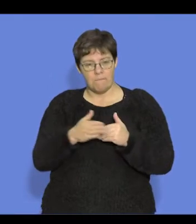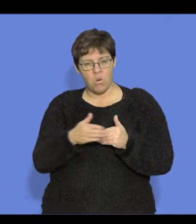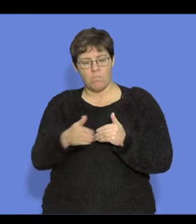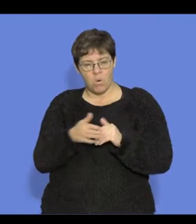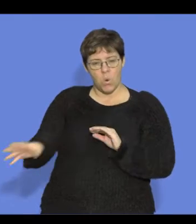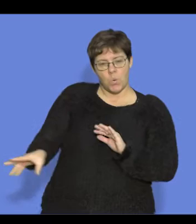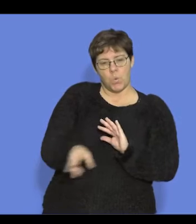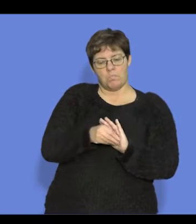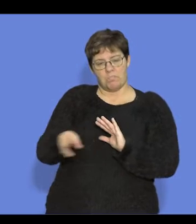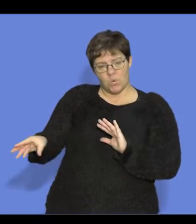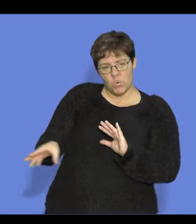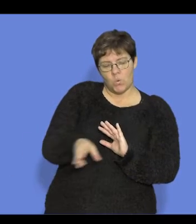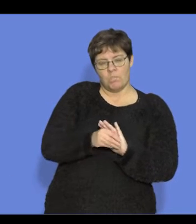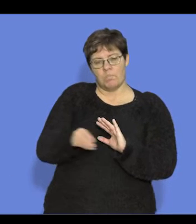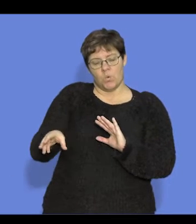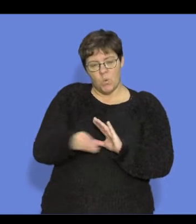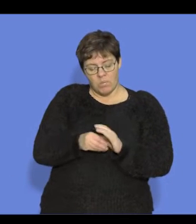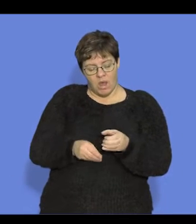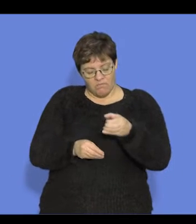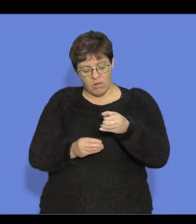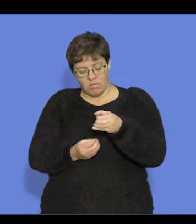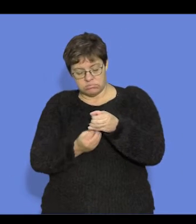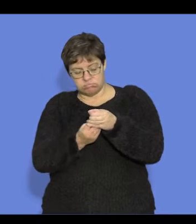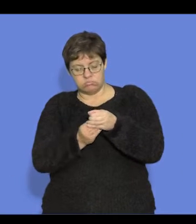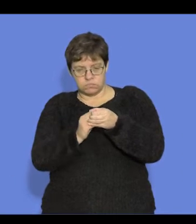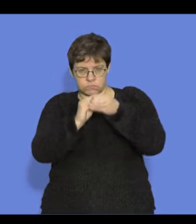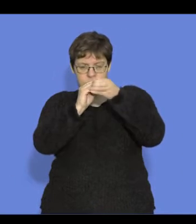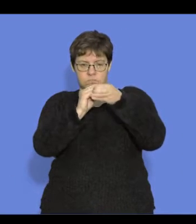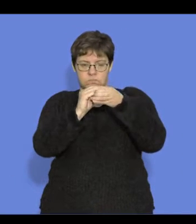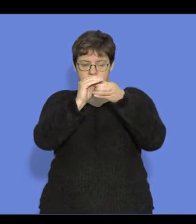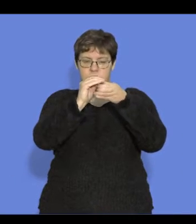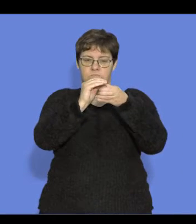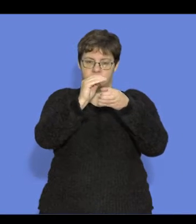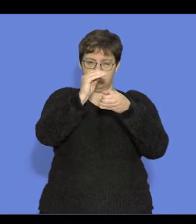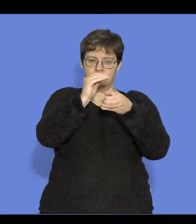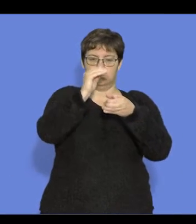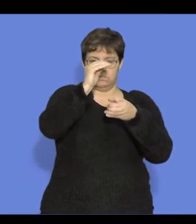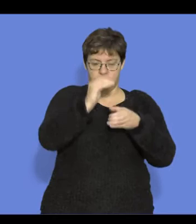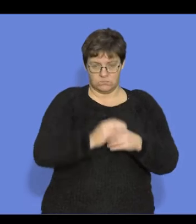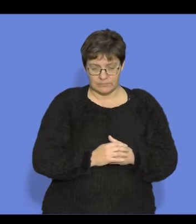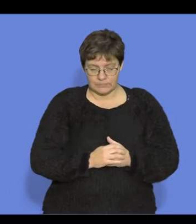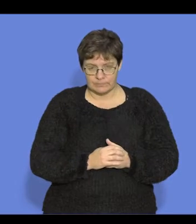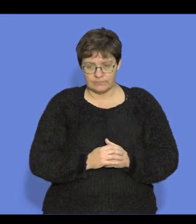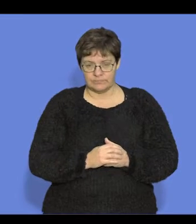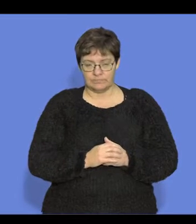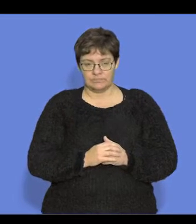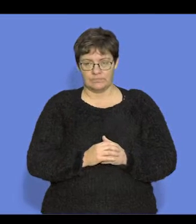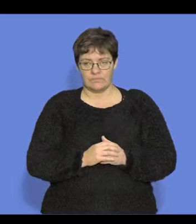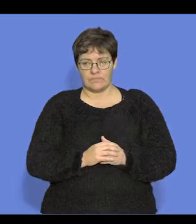into the root, and the water already in the tube is then being pushed